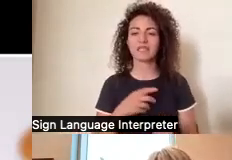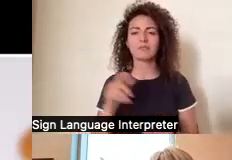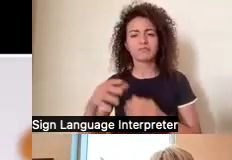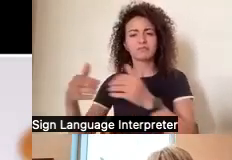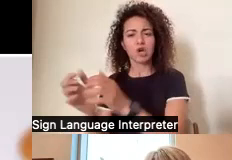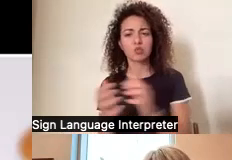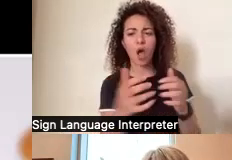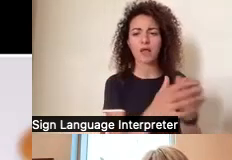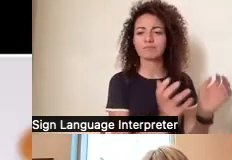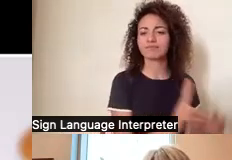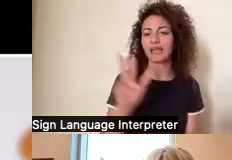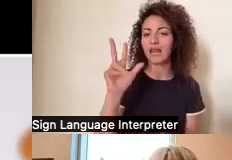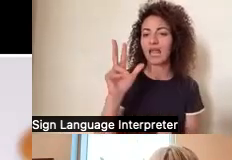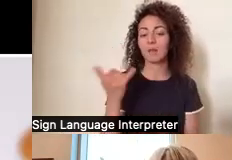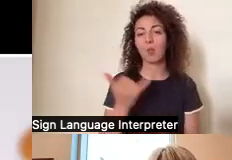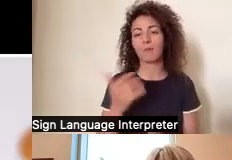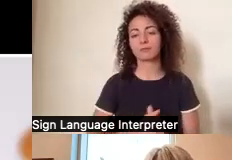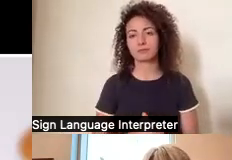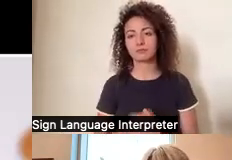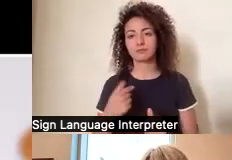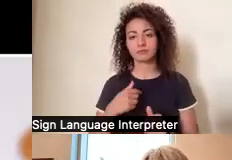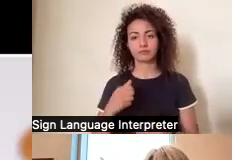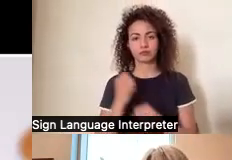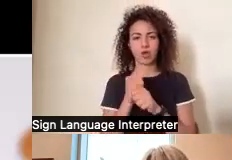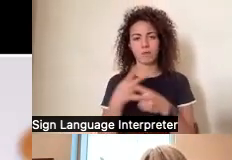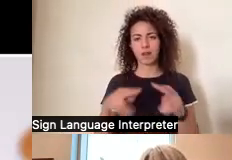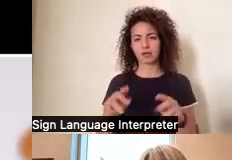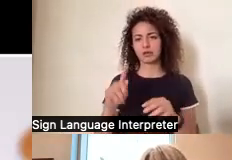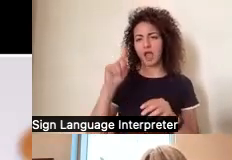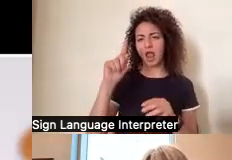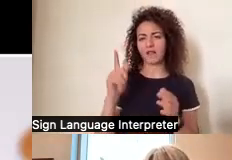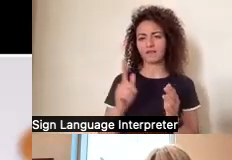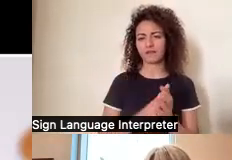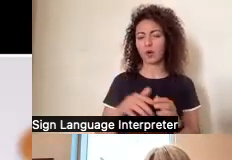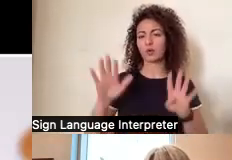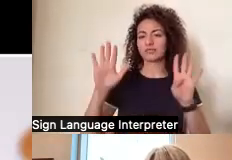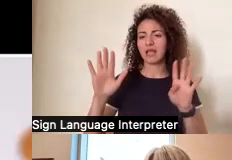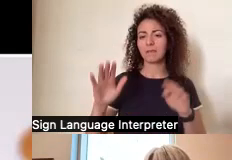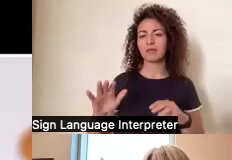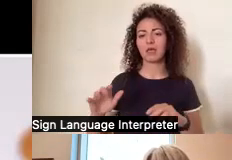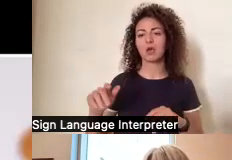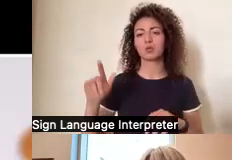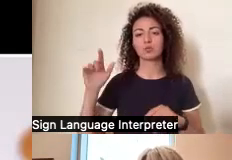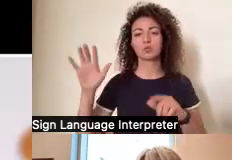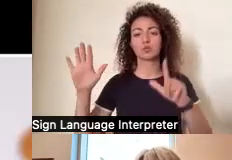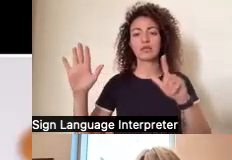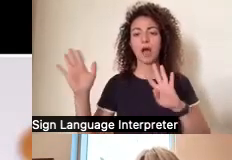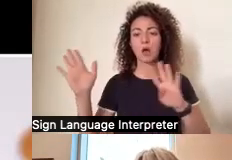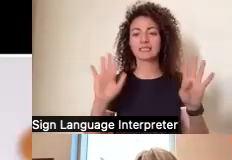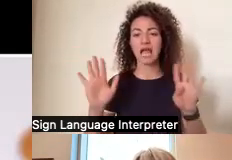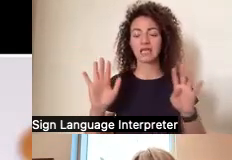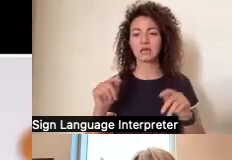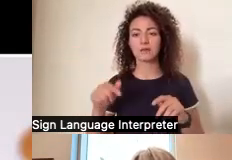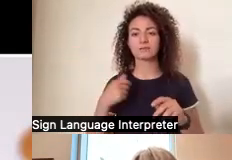own work, dating back from 1997, on people with mental health problems and people with intellectual